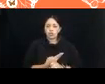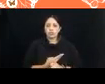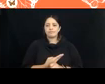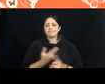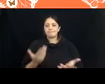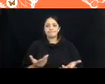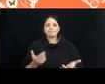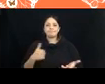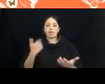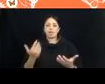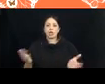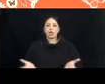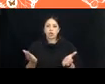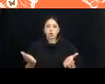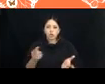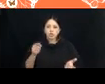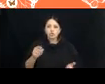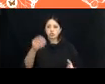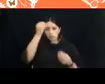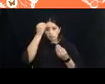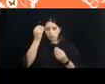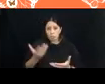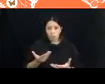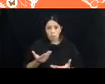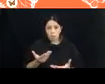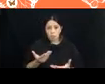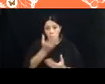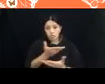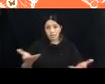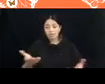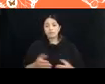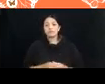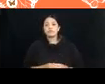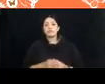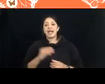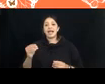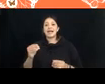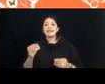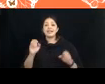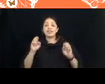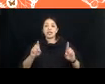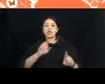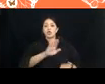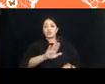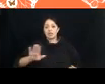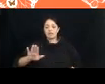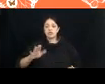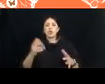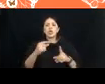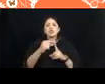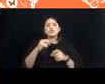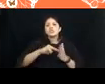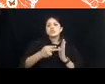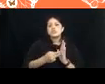just encourage you to inform yourself and educate yourselves of what do all of these terms mean? What are the